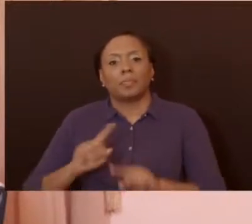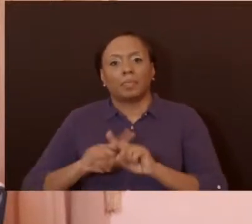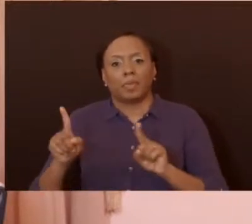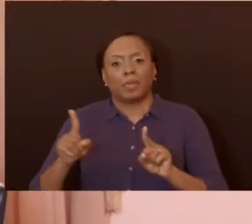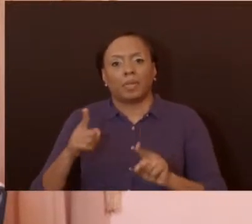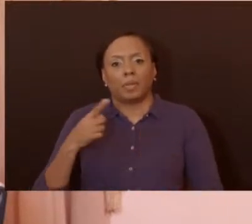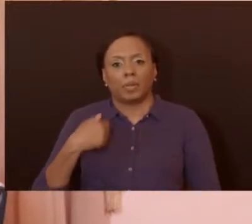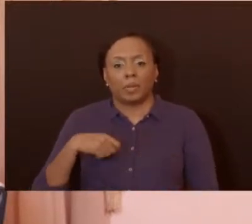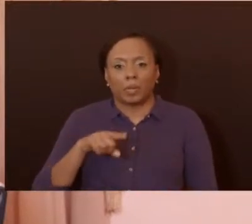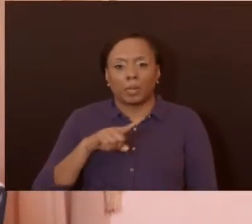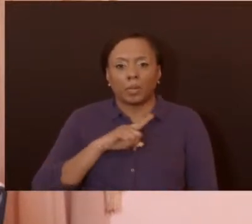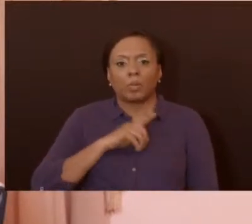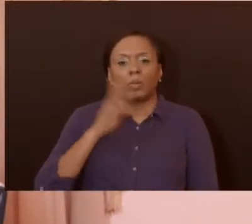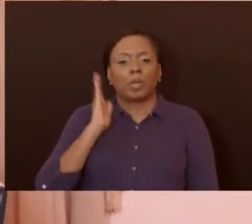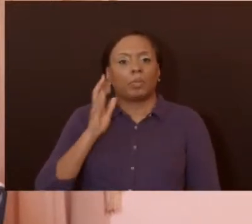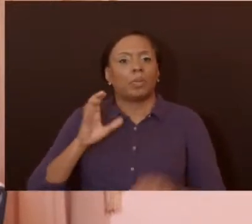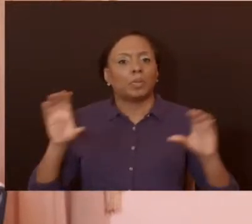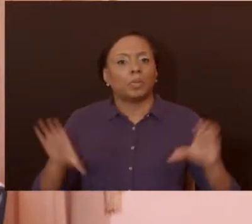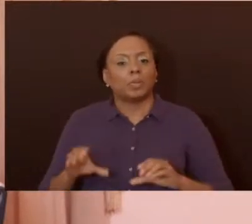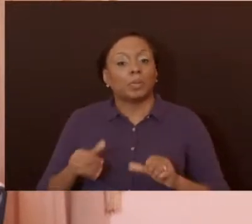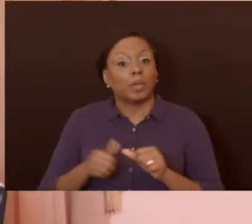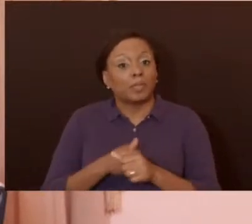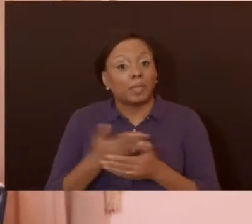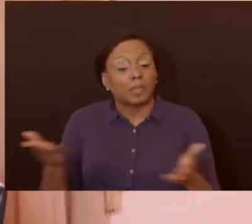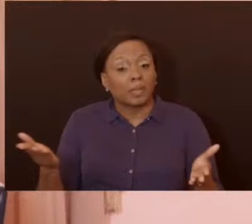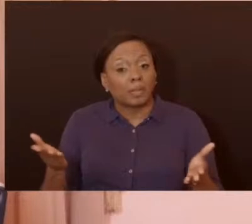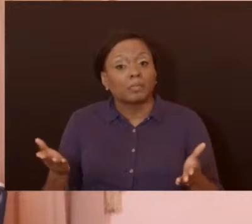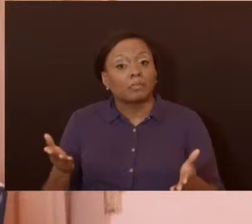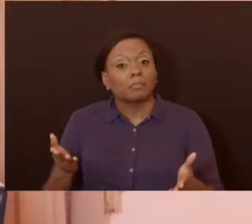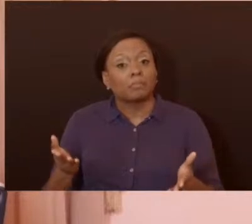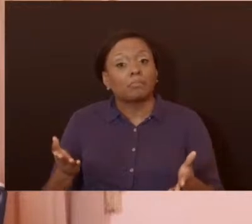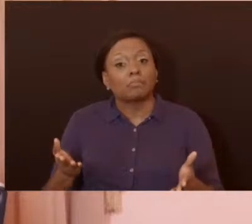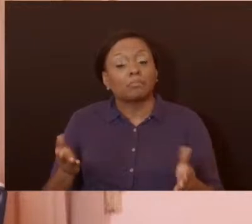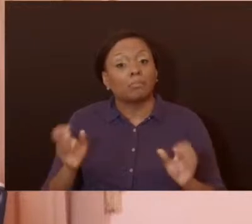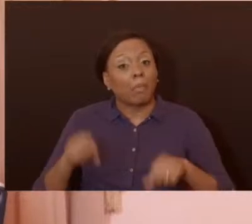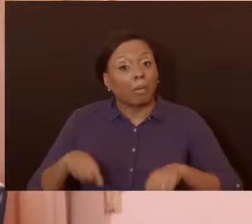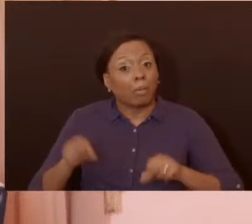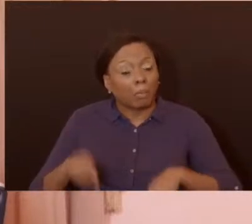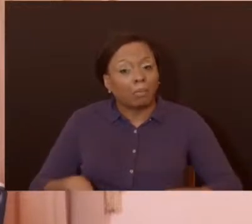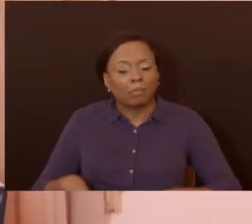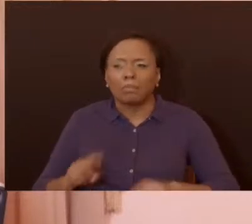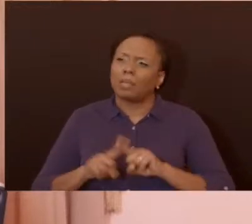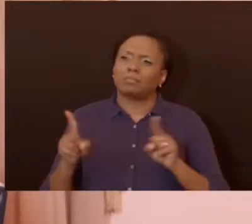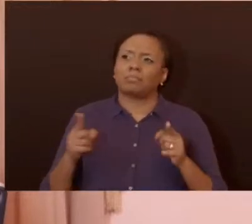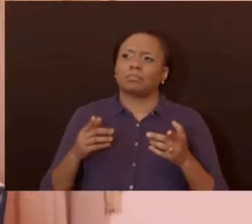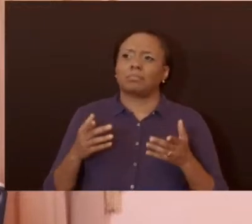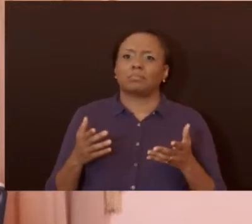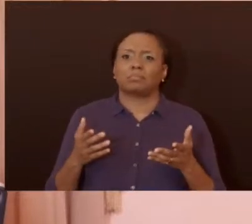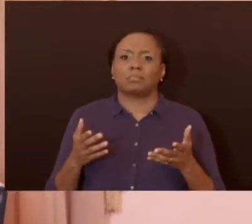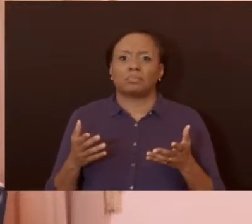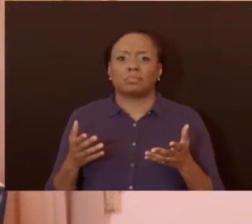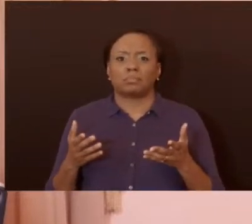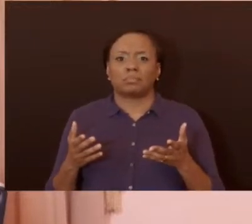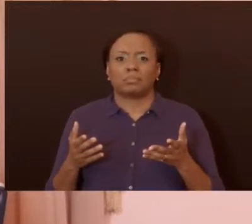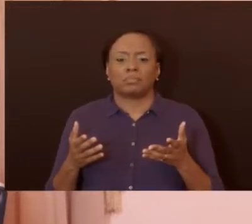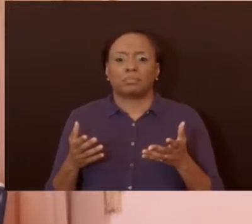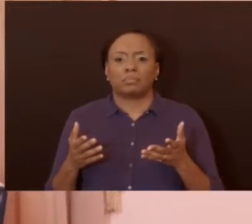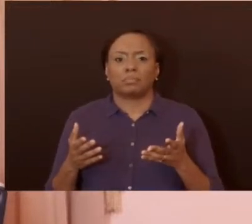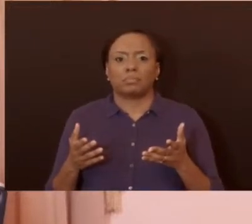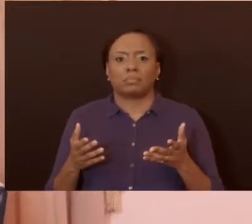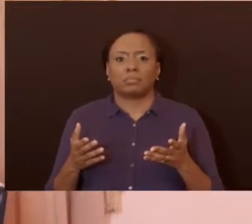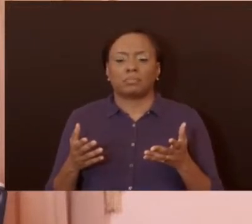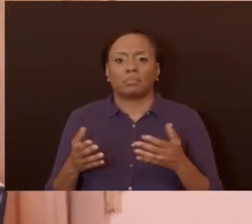that we will do what is necessary. But we have not at any time